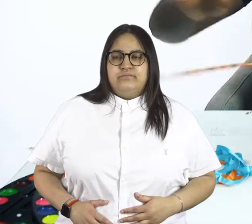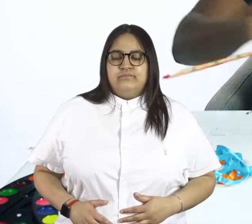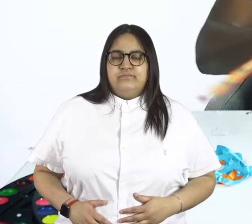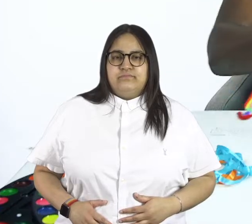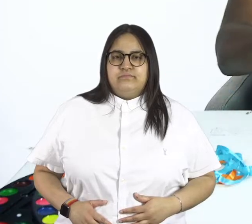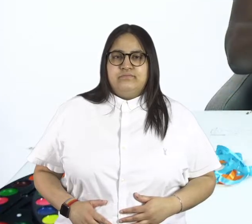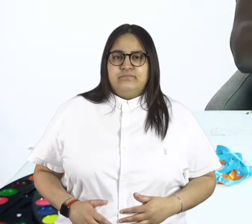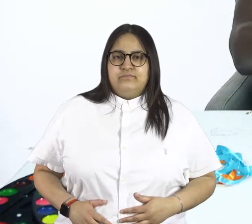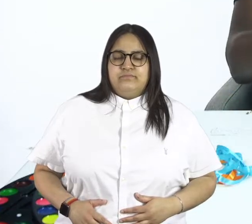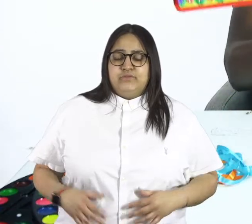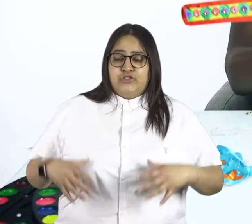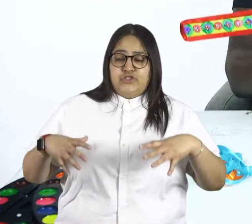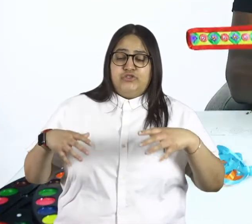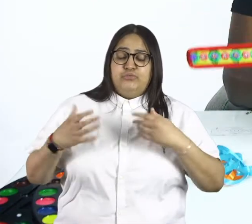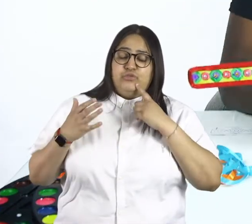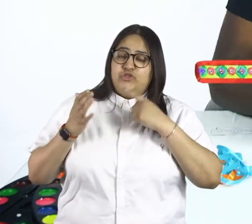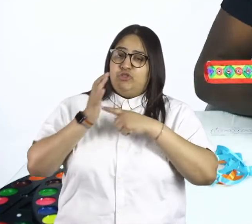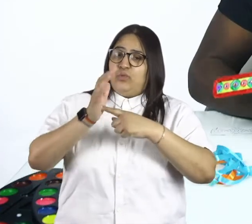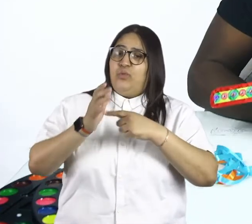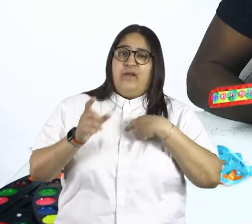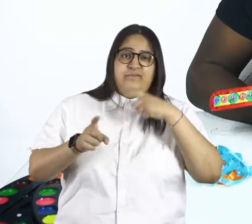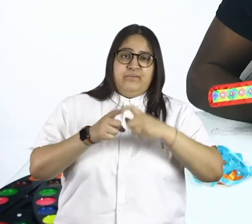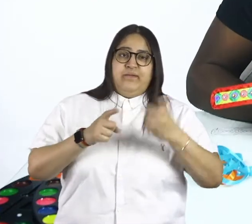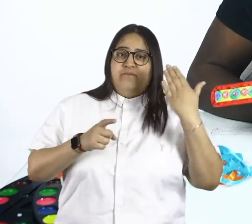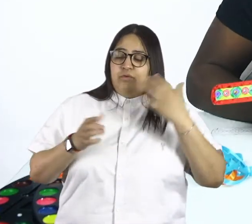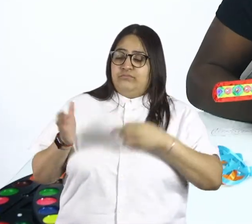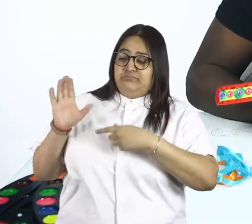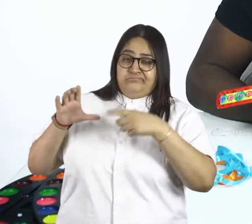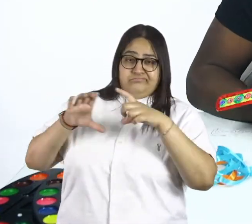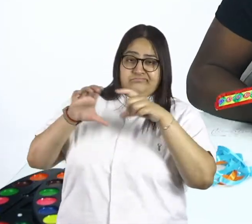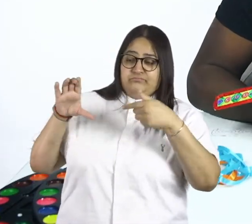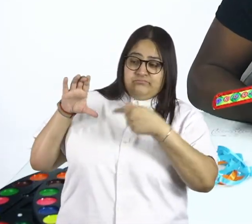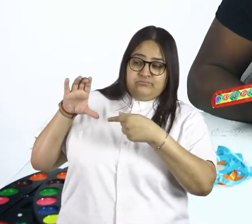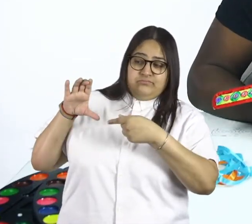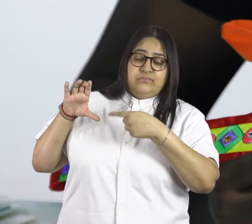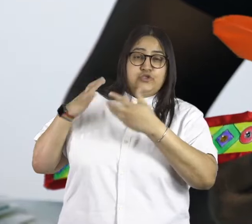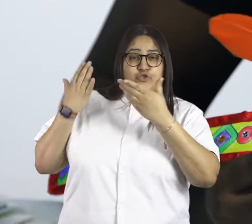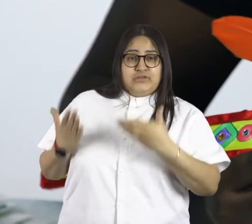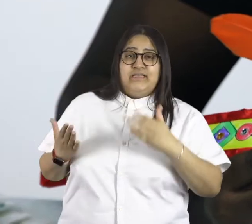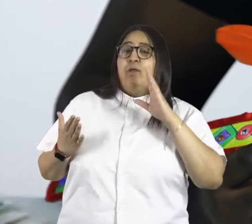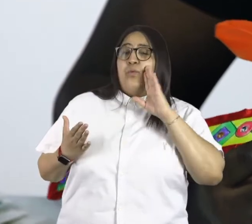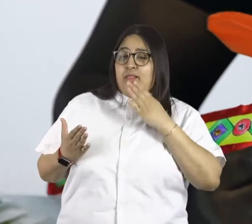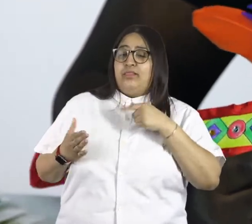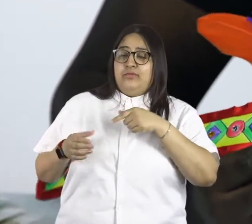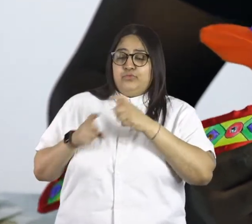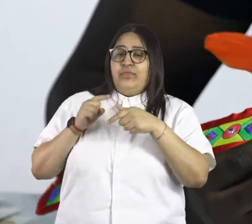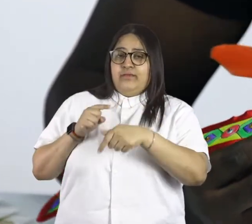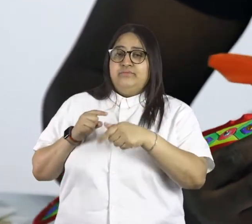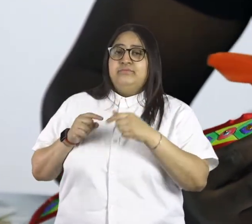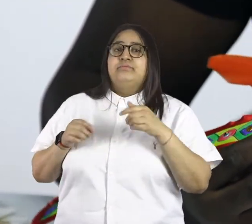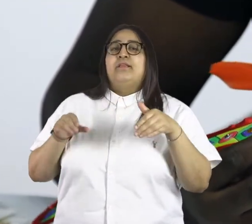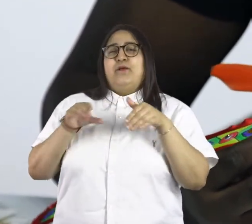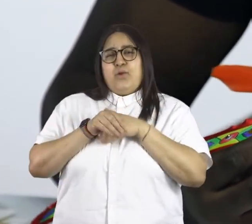I've done again, this is what we're going to be doing today. So it does involve painting,